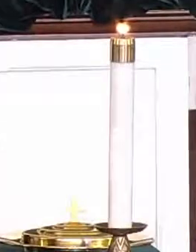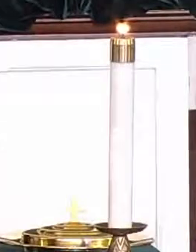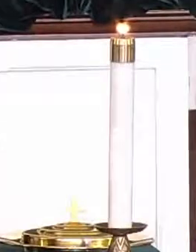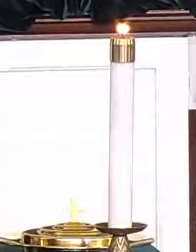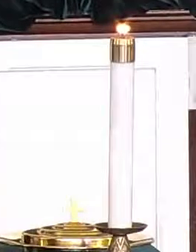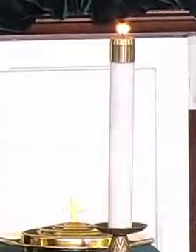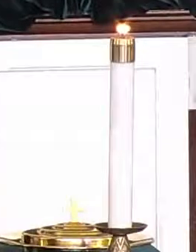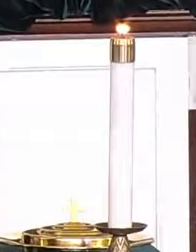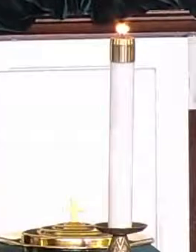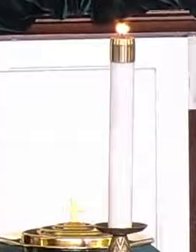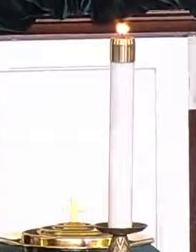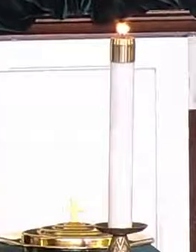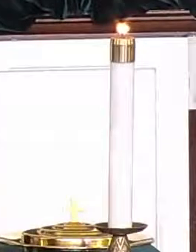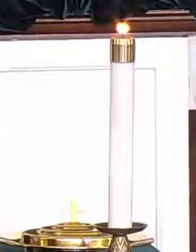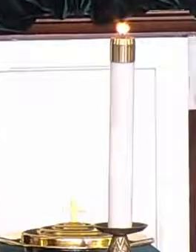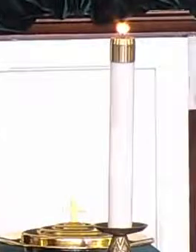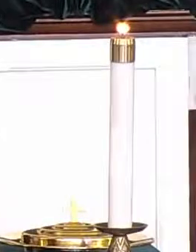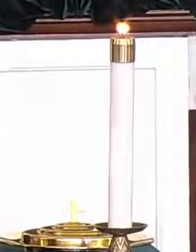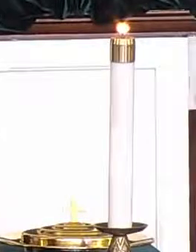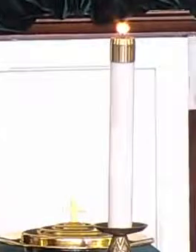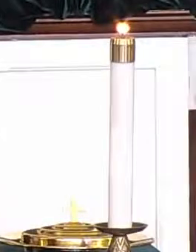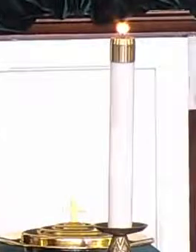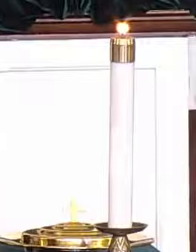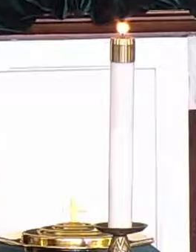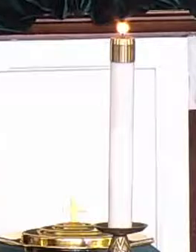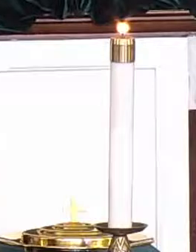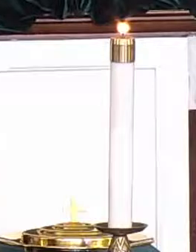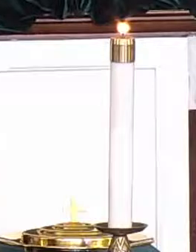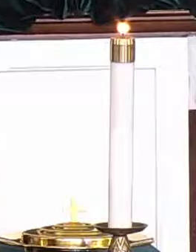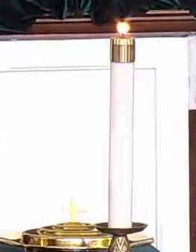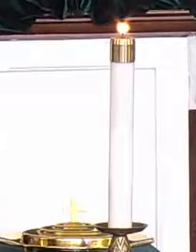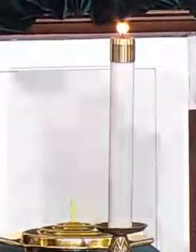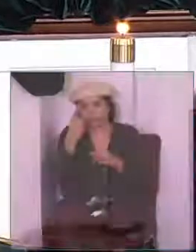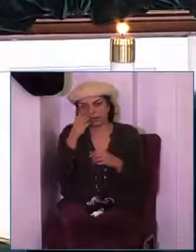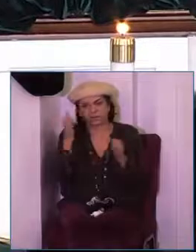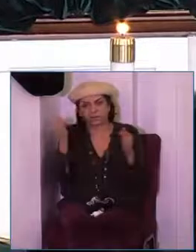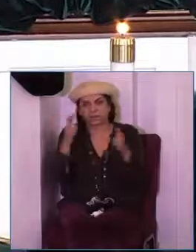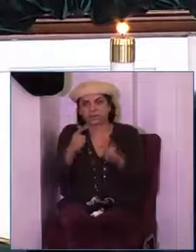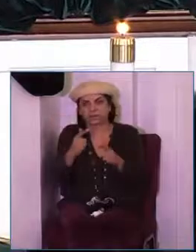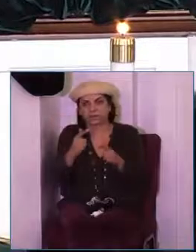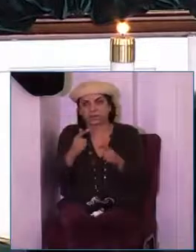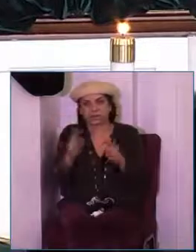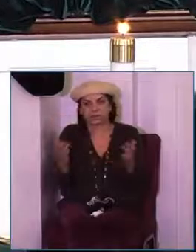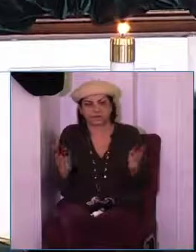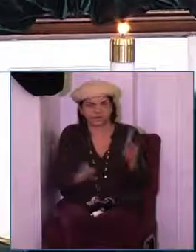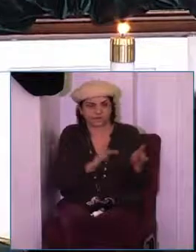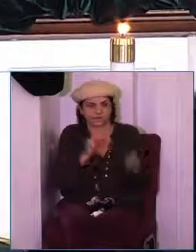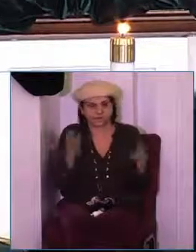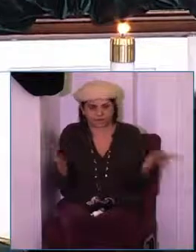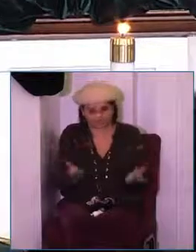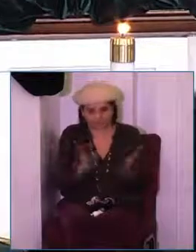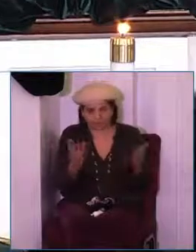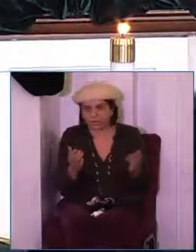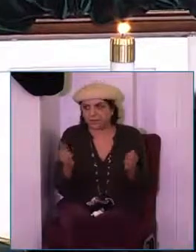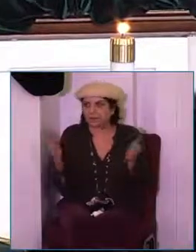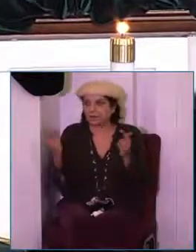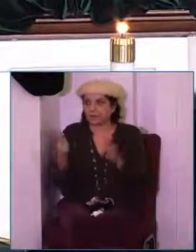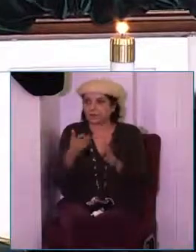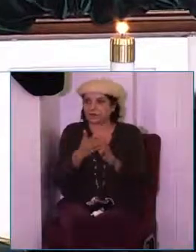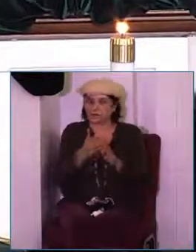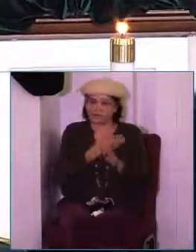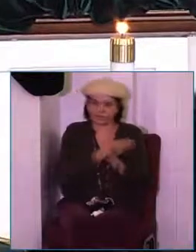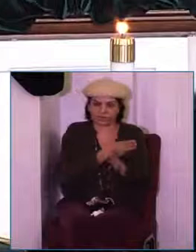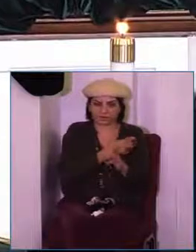so I can consume this meal for all those who are present, all those who have gone